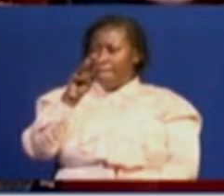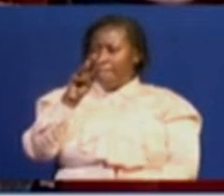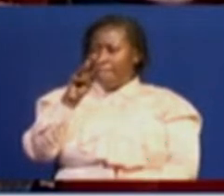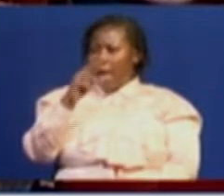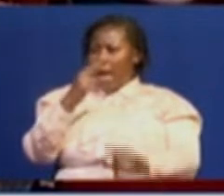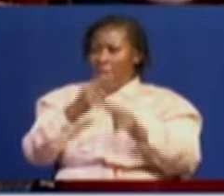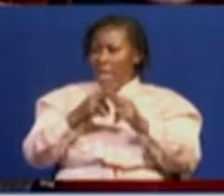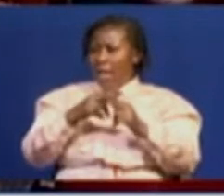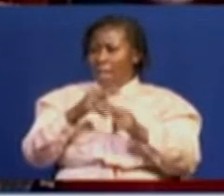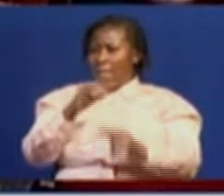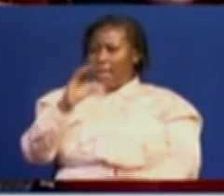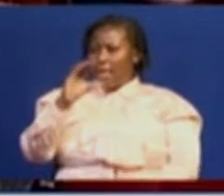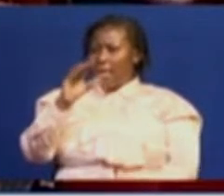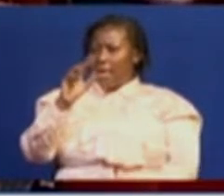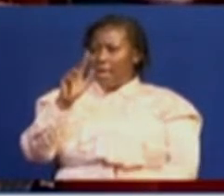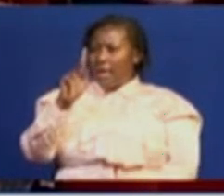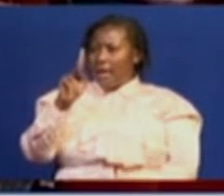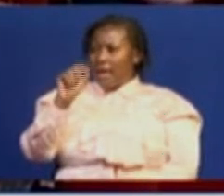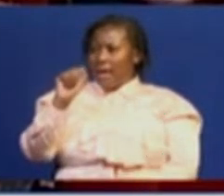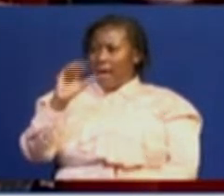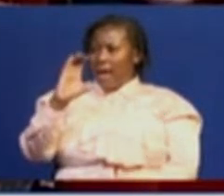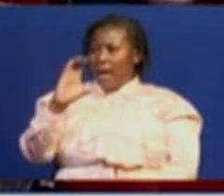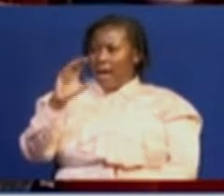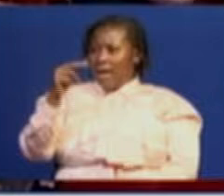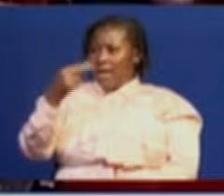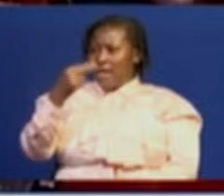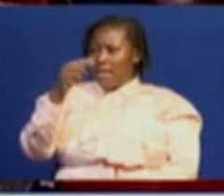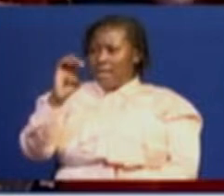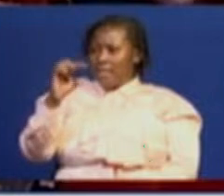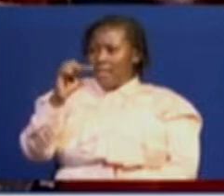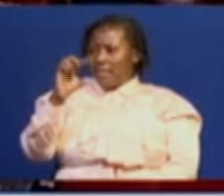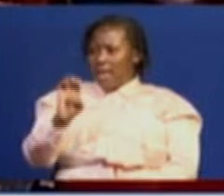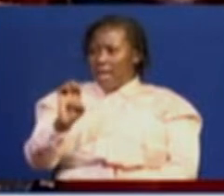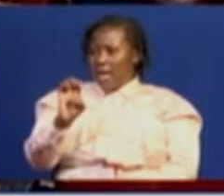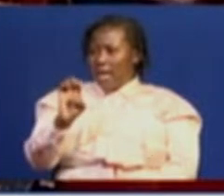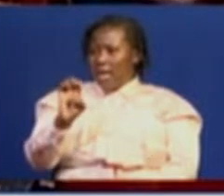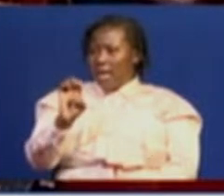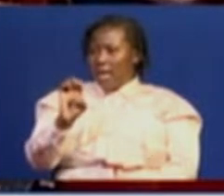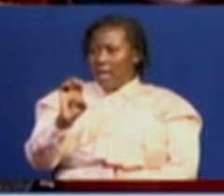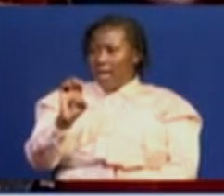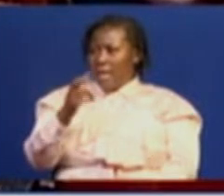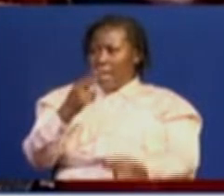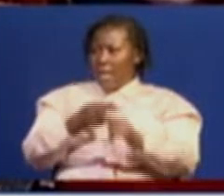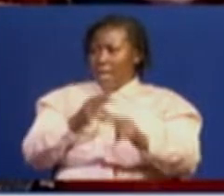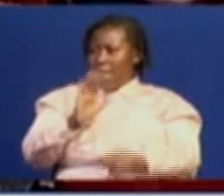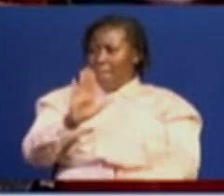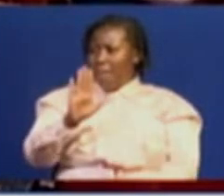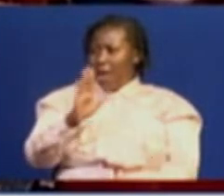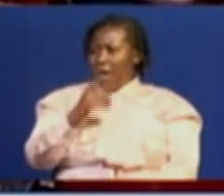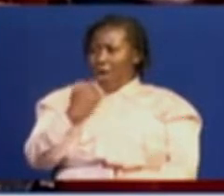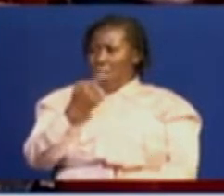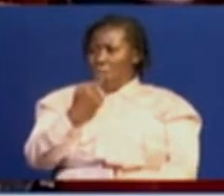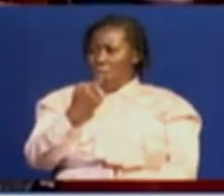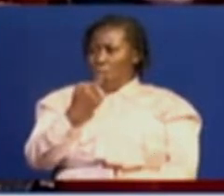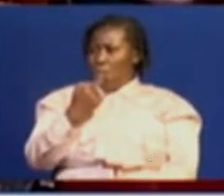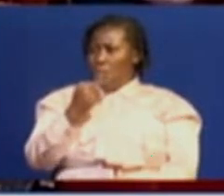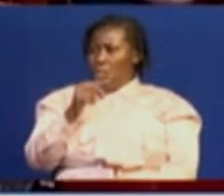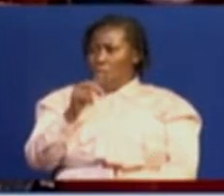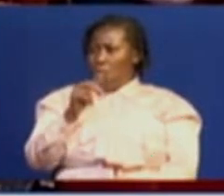Martin. He is called Gachege. I really don't know his official names, but his name is